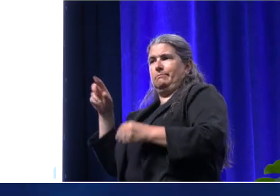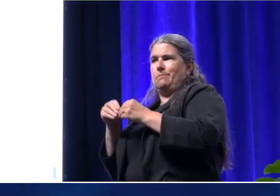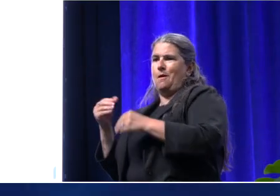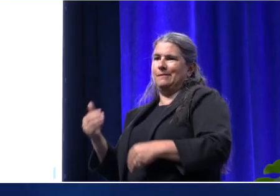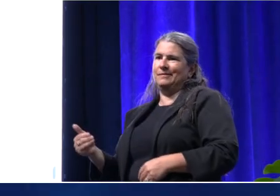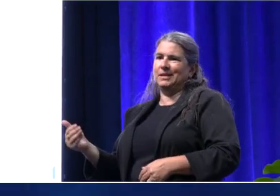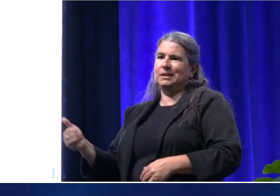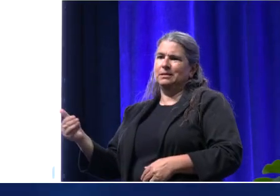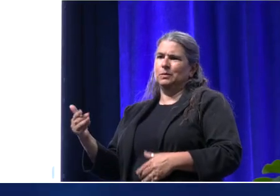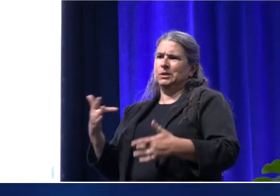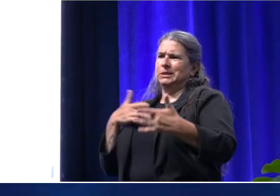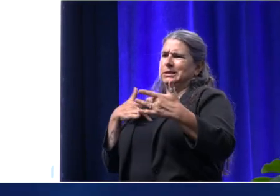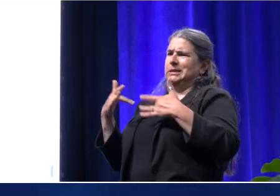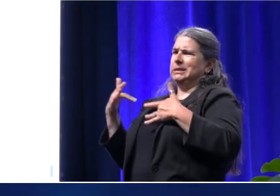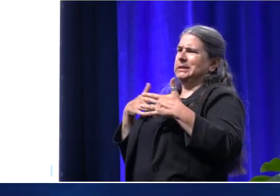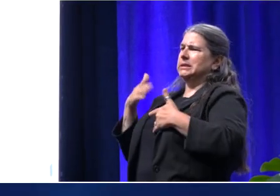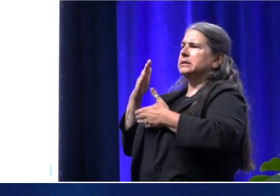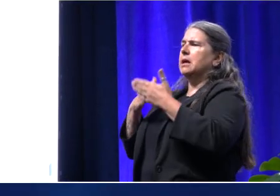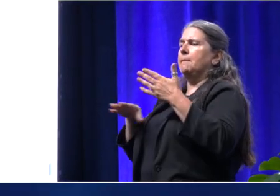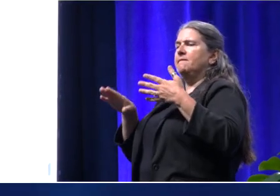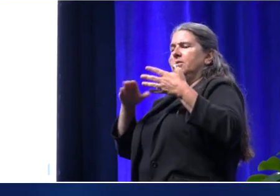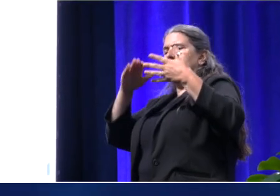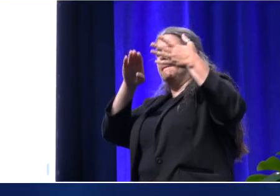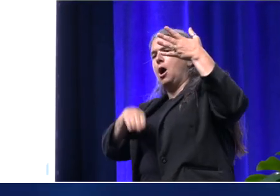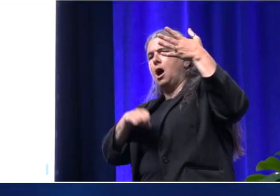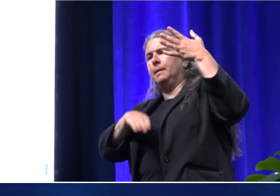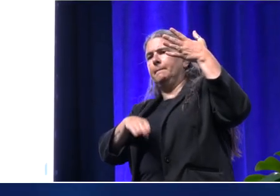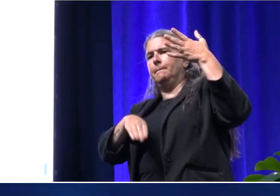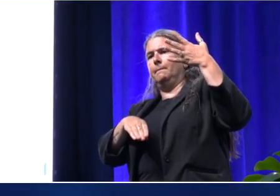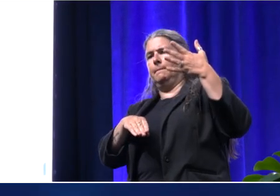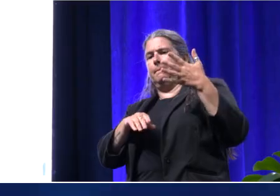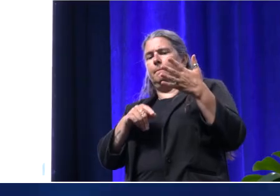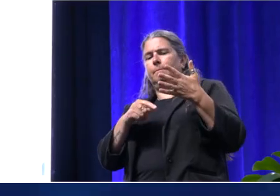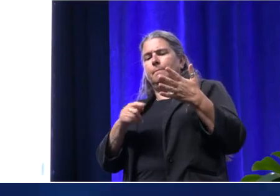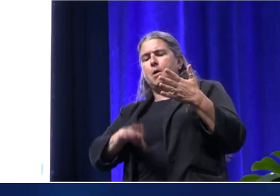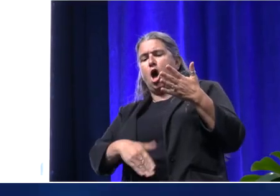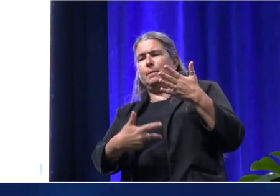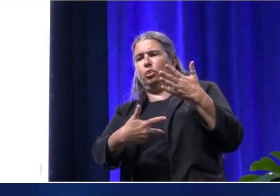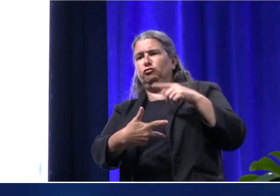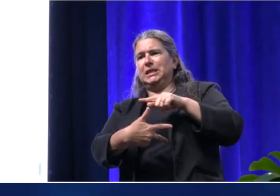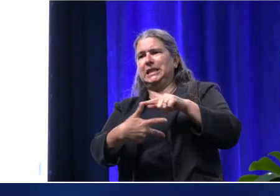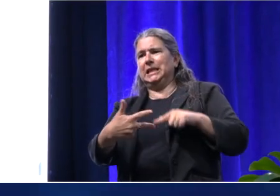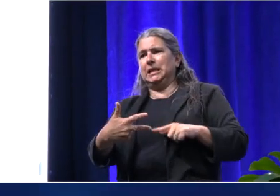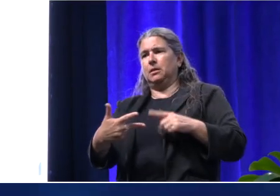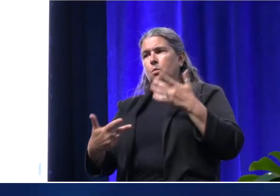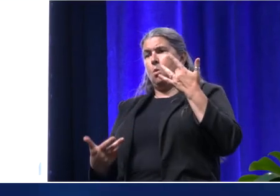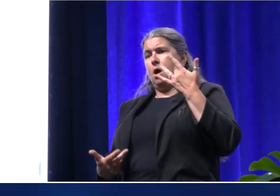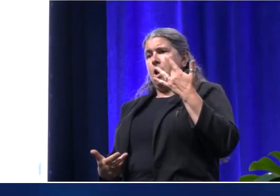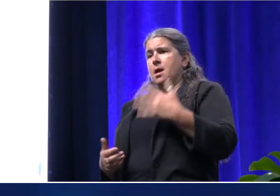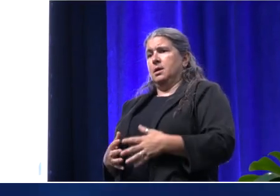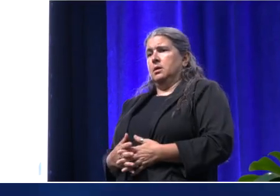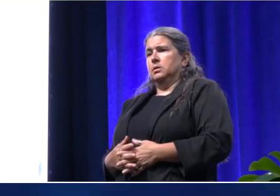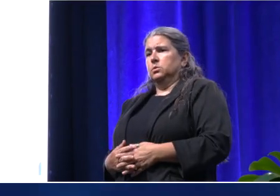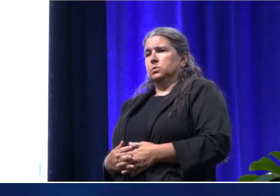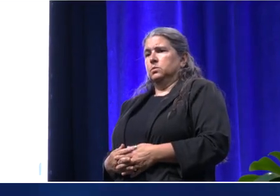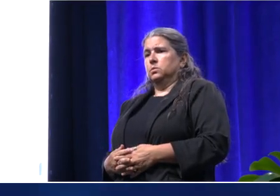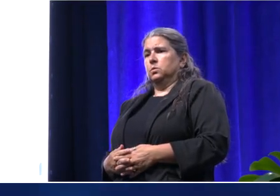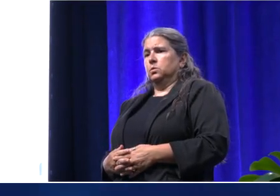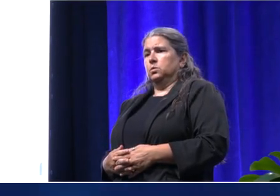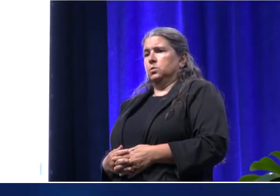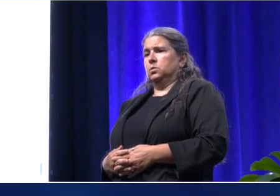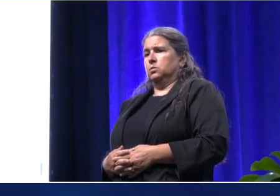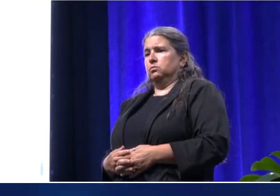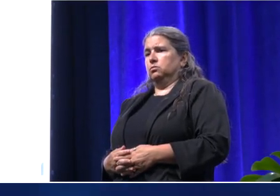bottom, etodesnitazine, isotonitazine, because these are much, much, much, much, much, much, much more potent than